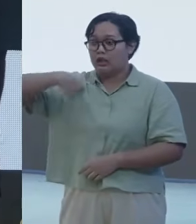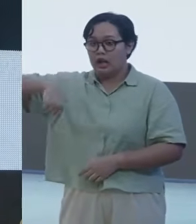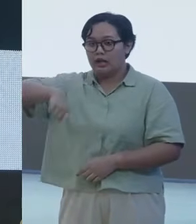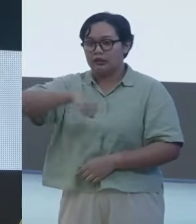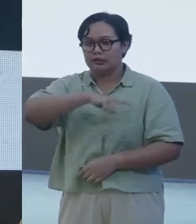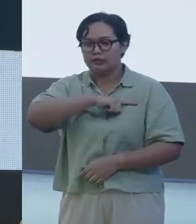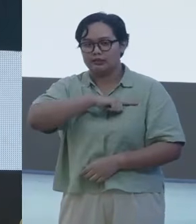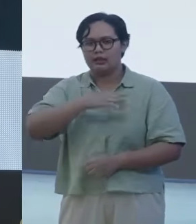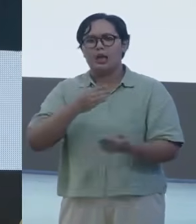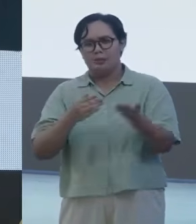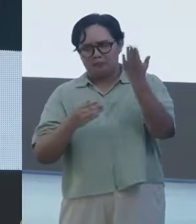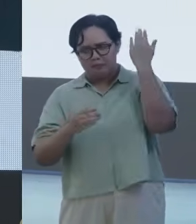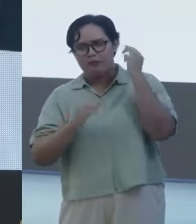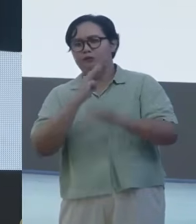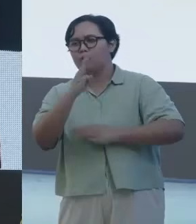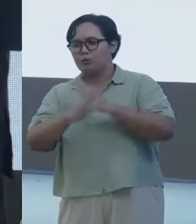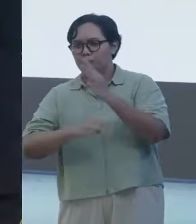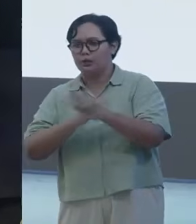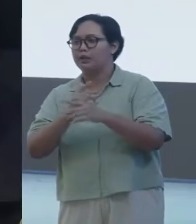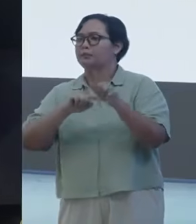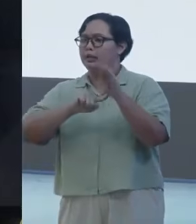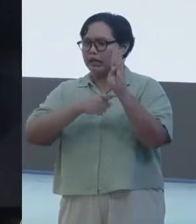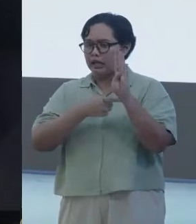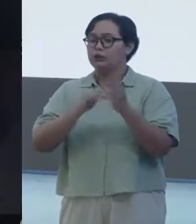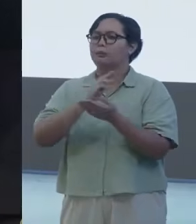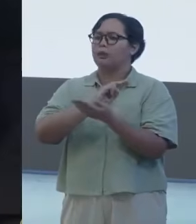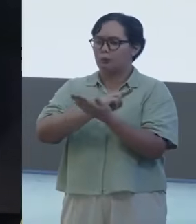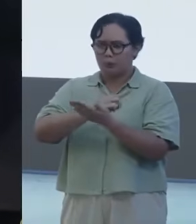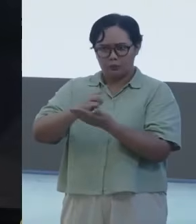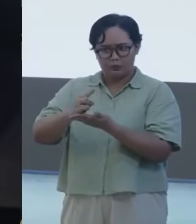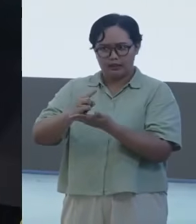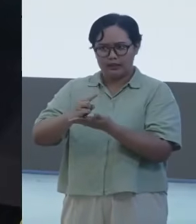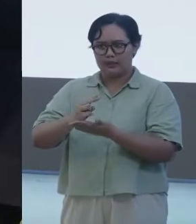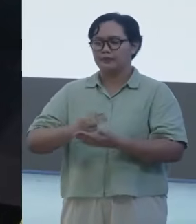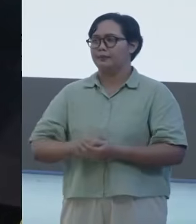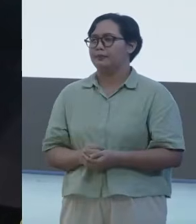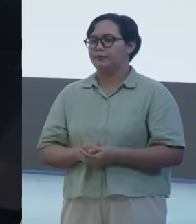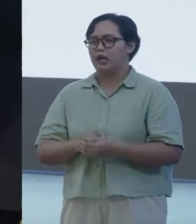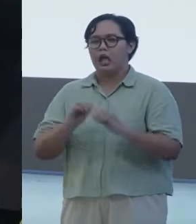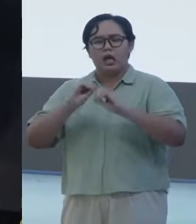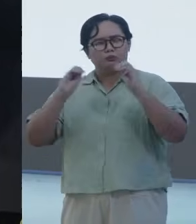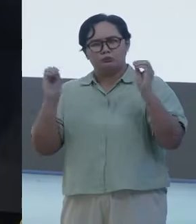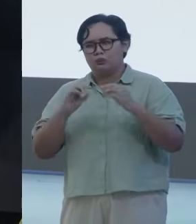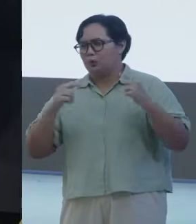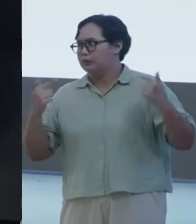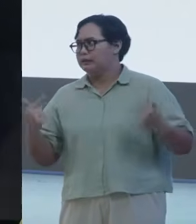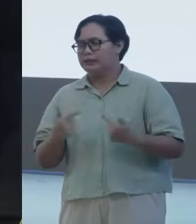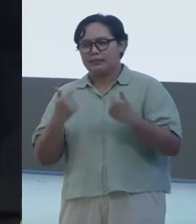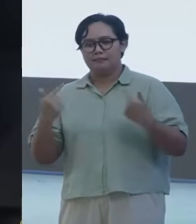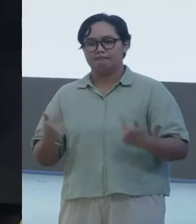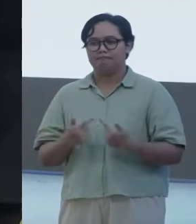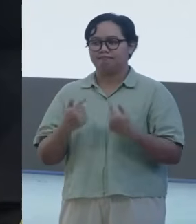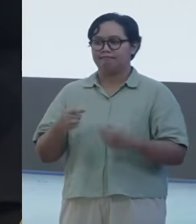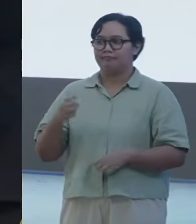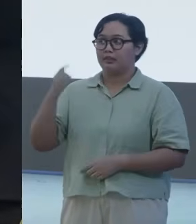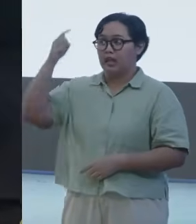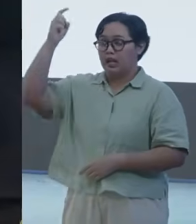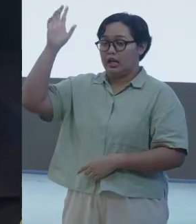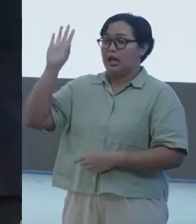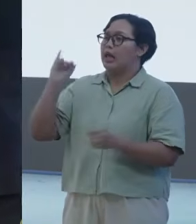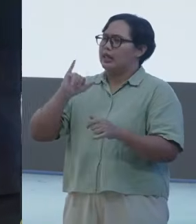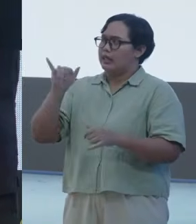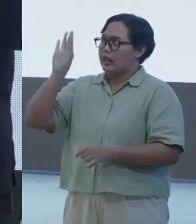be holy and blameless. Yung po ang tema ng Titus, di ba? Godliness.